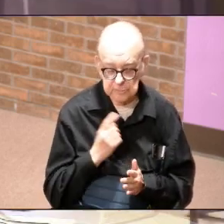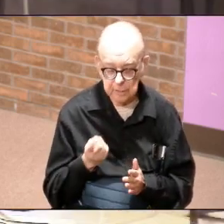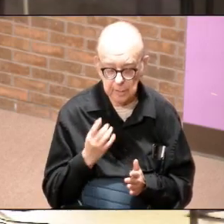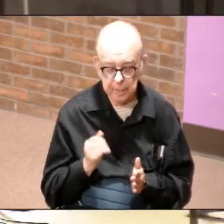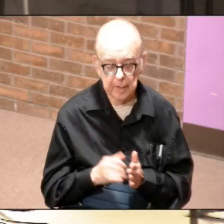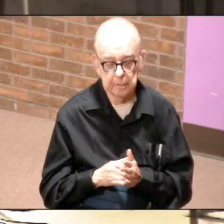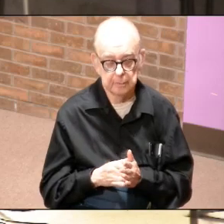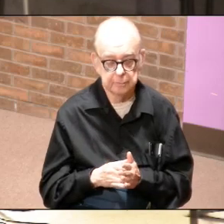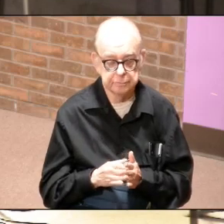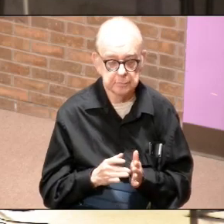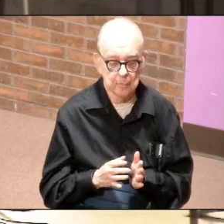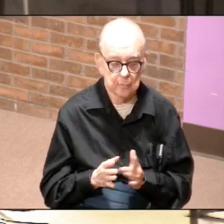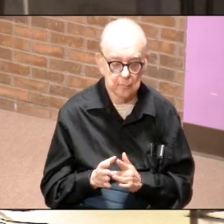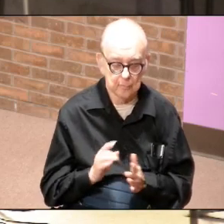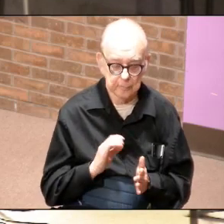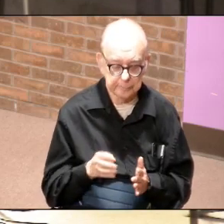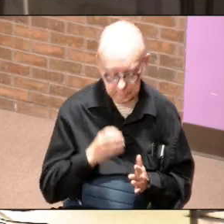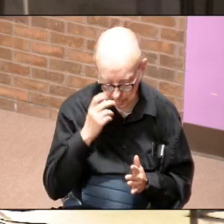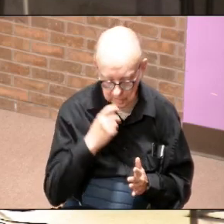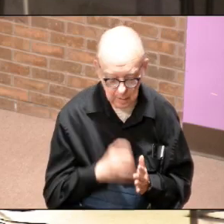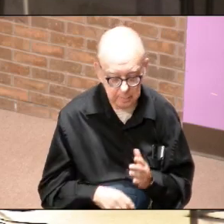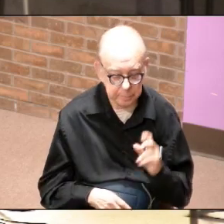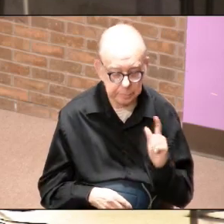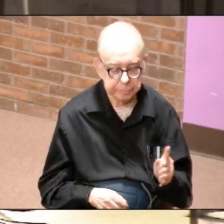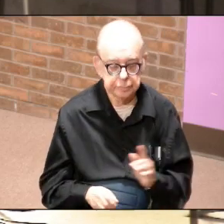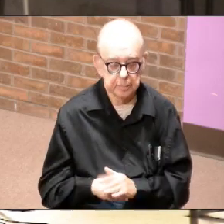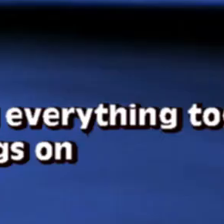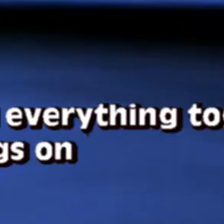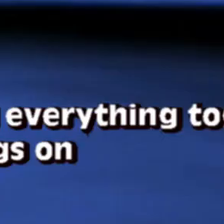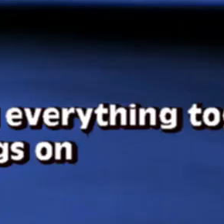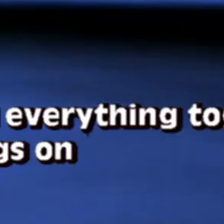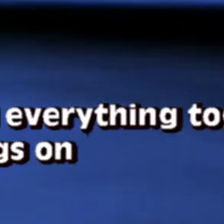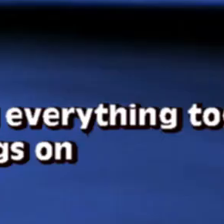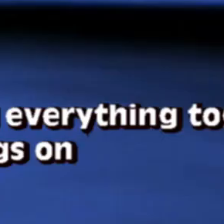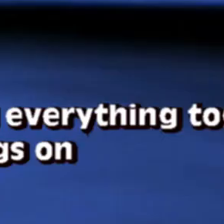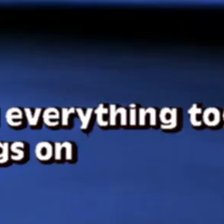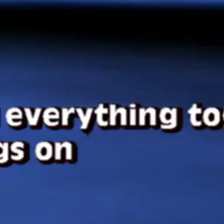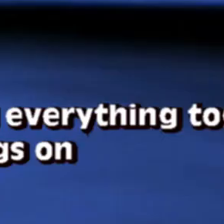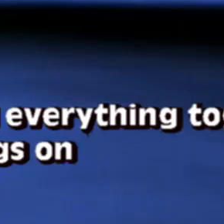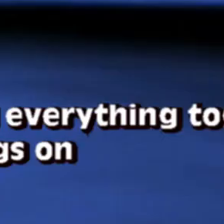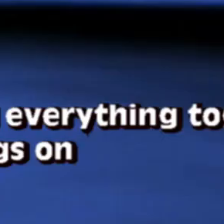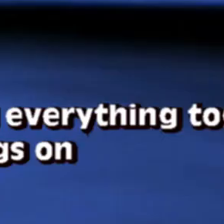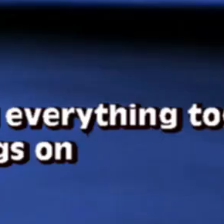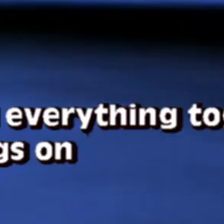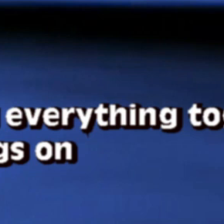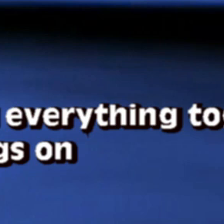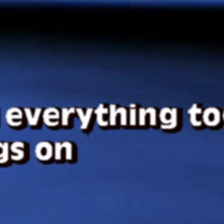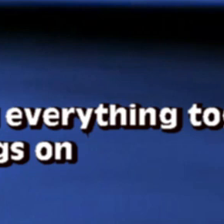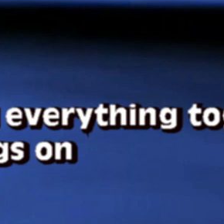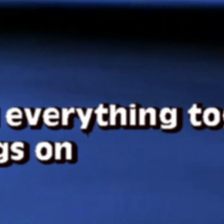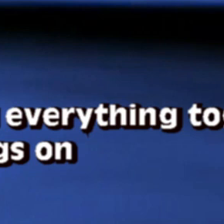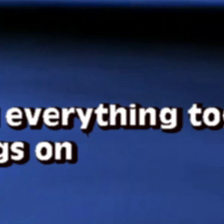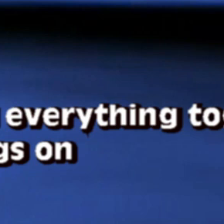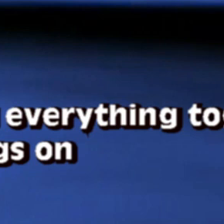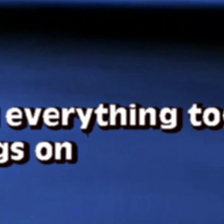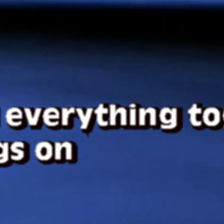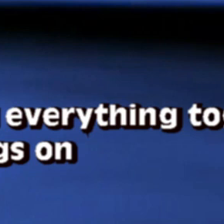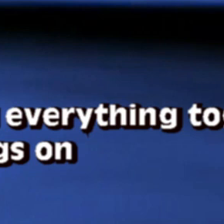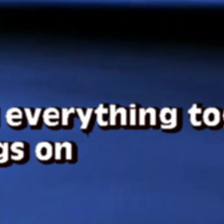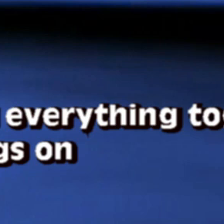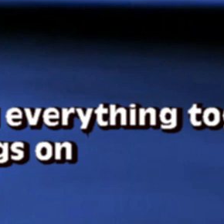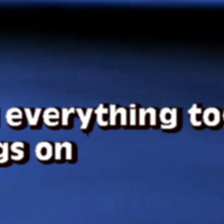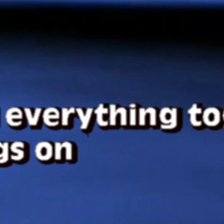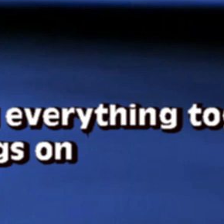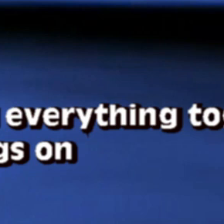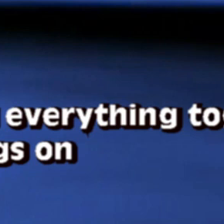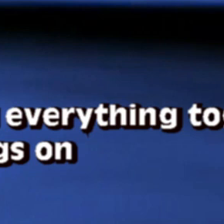that, he says this in Ephesians chapter 1 and verse number 10 says this. This is God's purpose, that when the time is